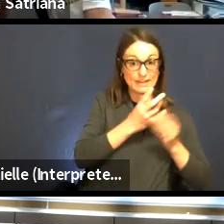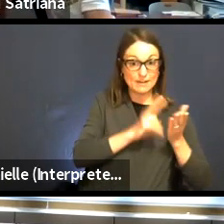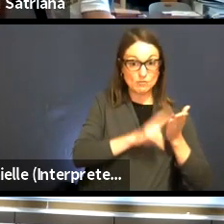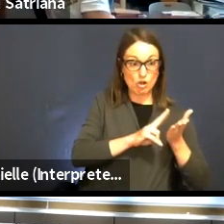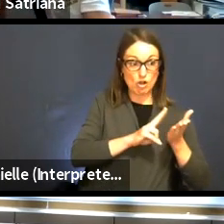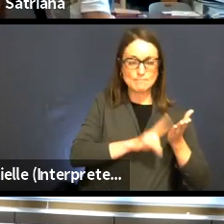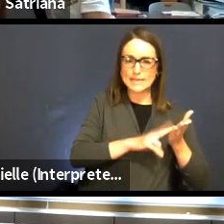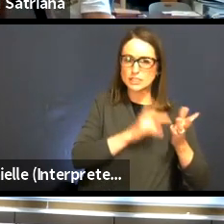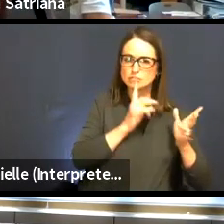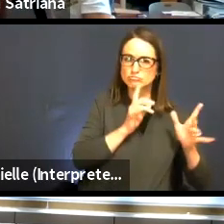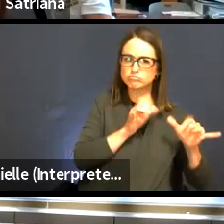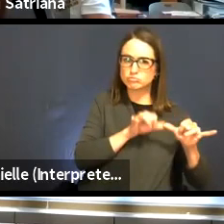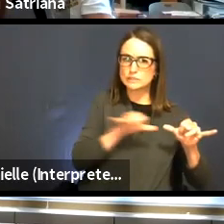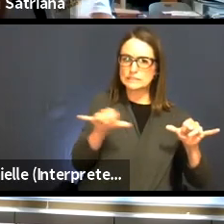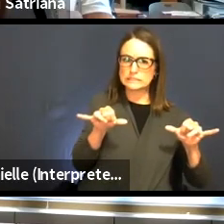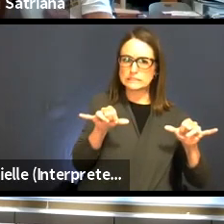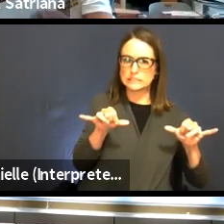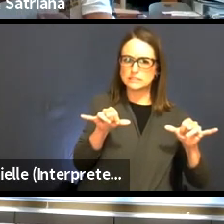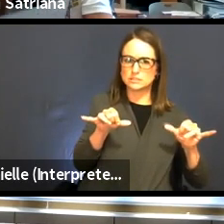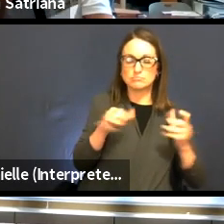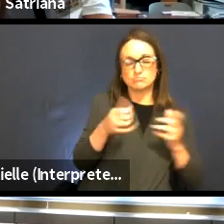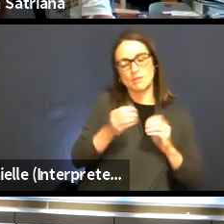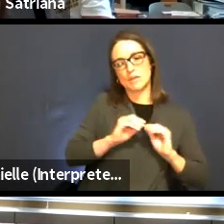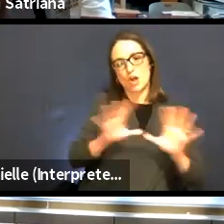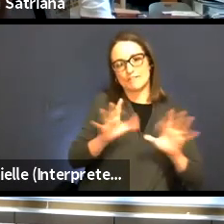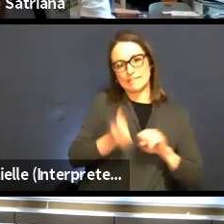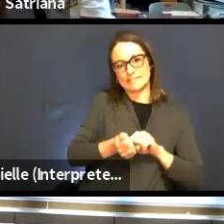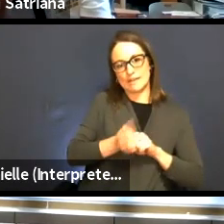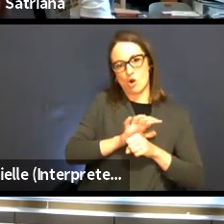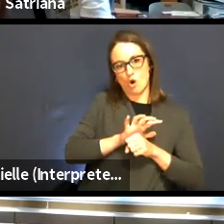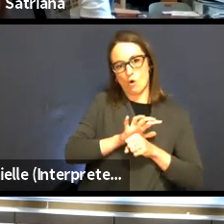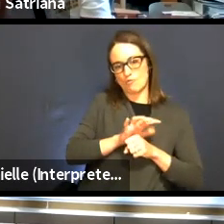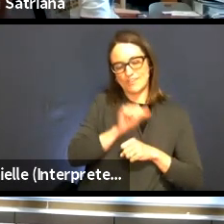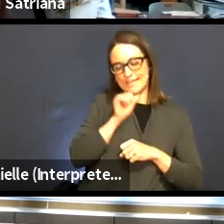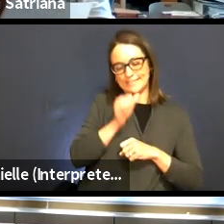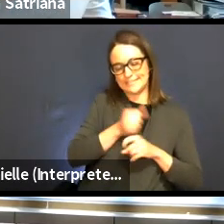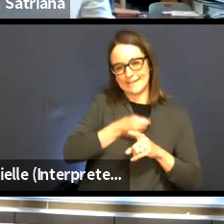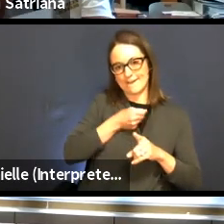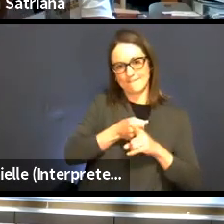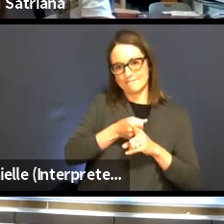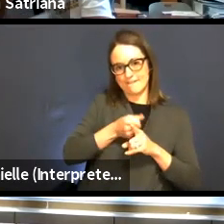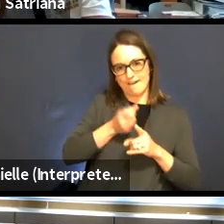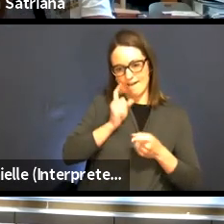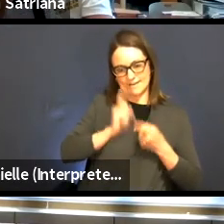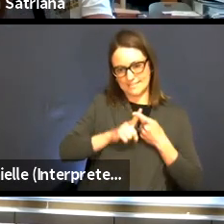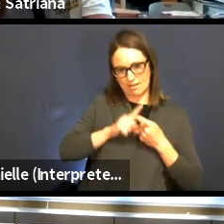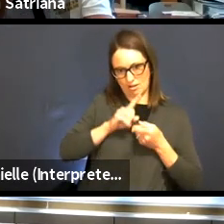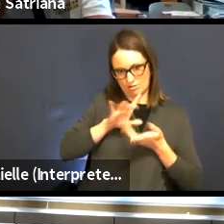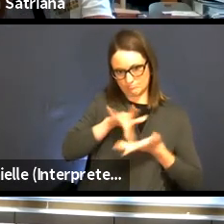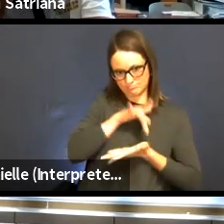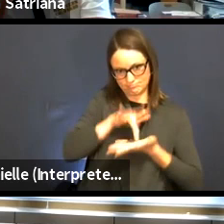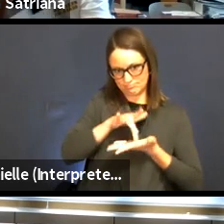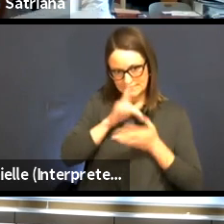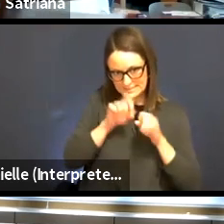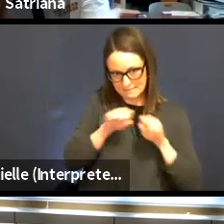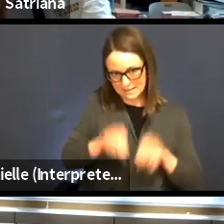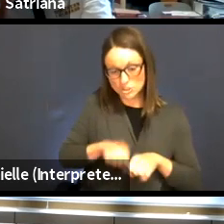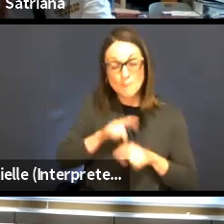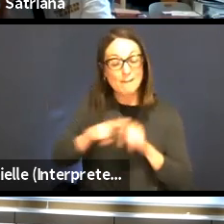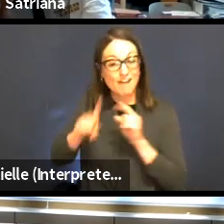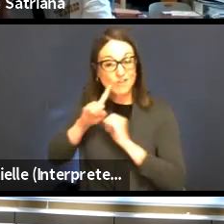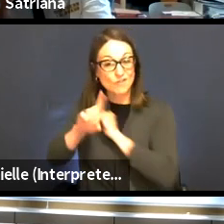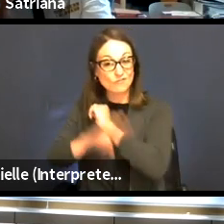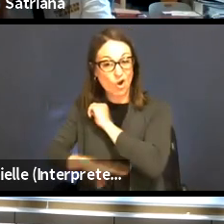consistent. Obviously, COVID-19 didn't impact until late in the semester. But for fall, our